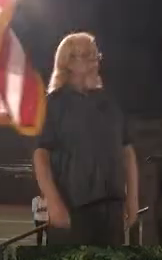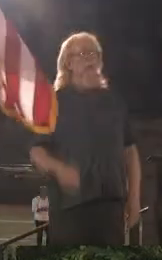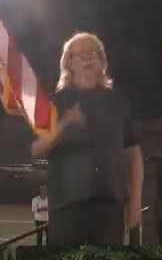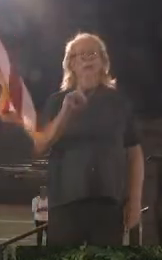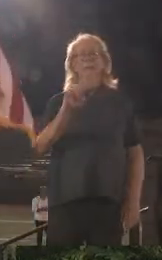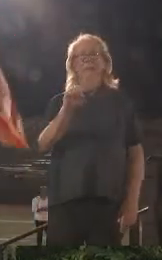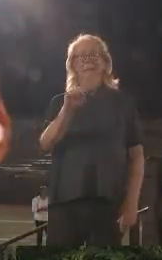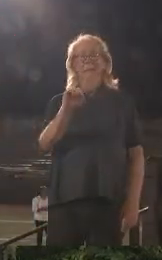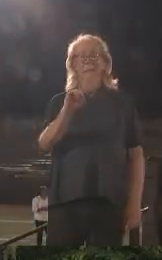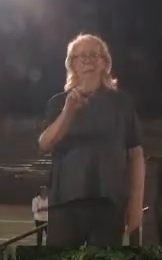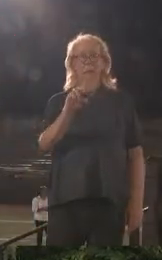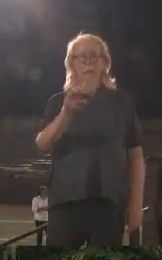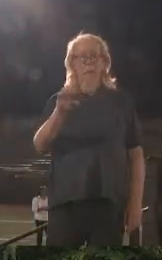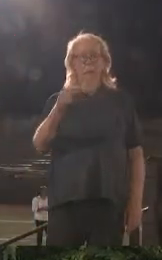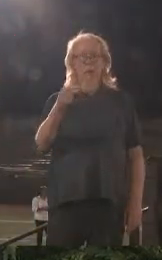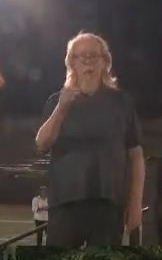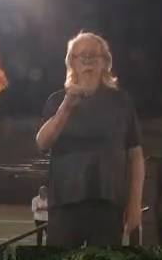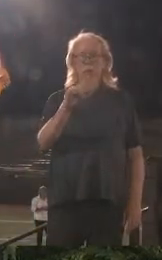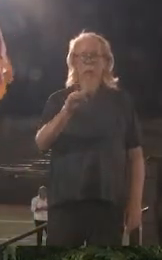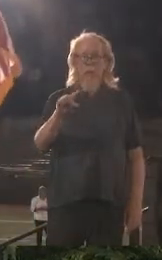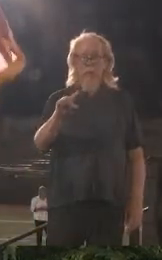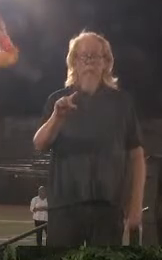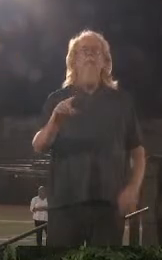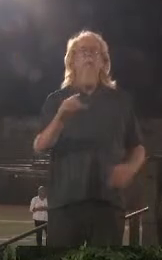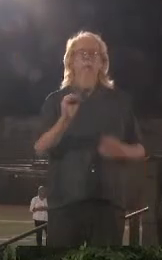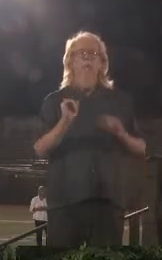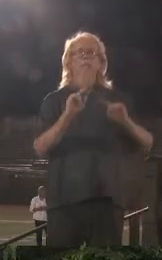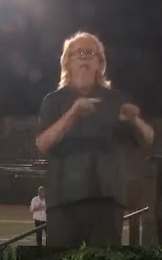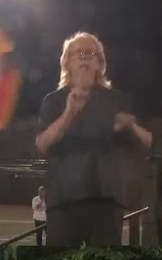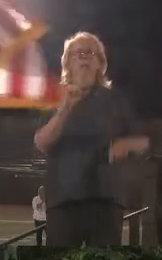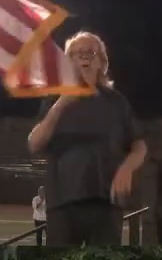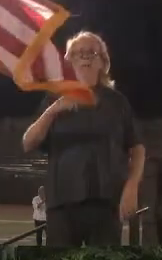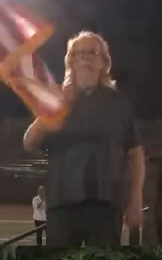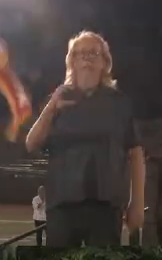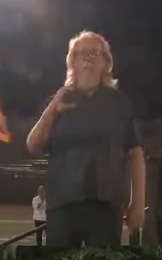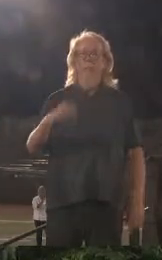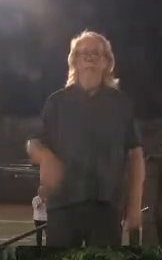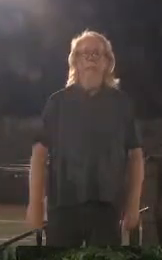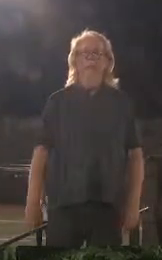Desiree Ann Gonzalez will be attending St. Philip's College.